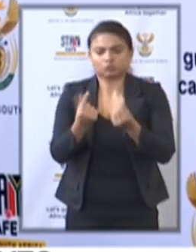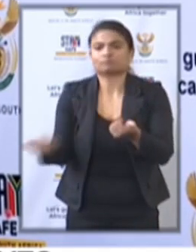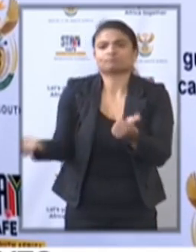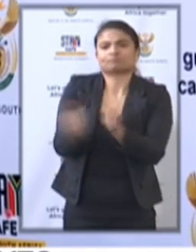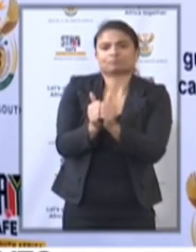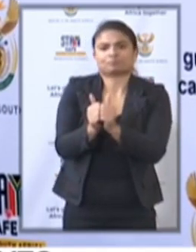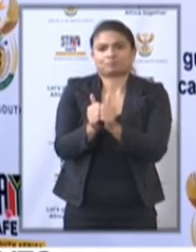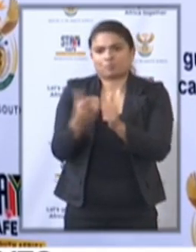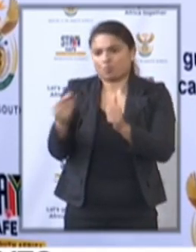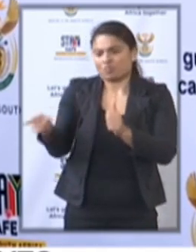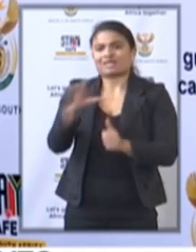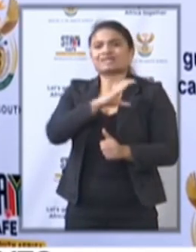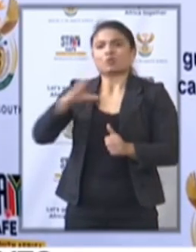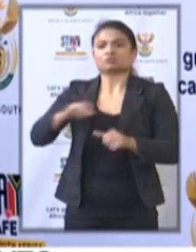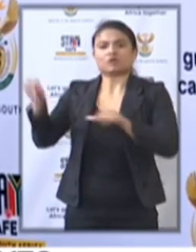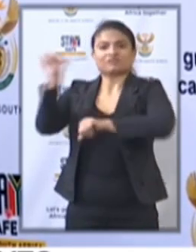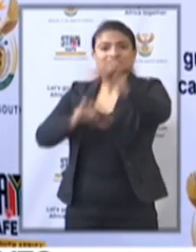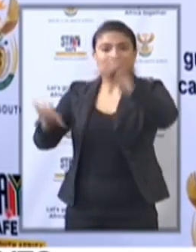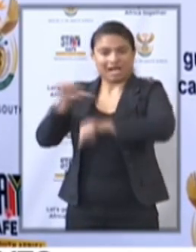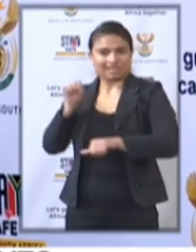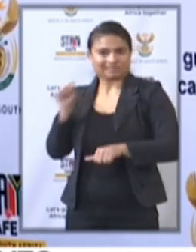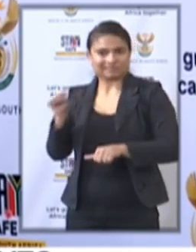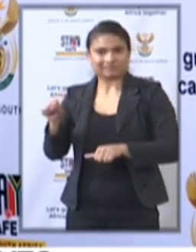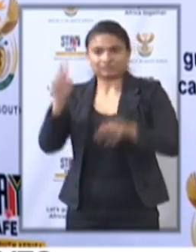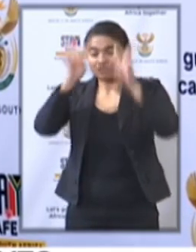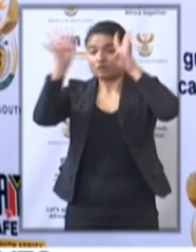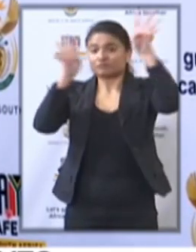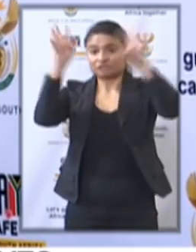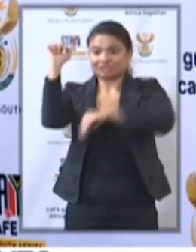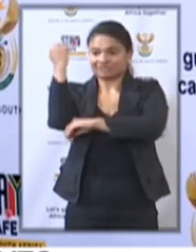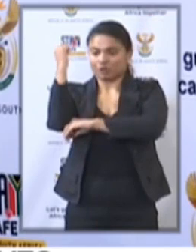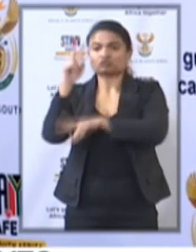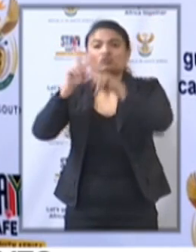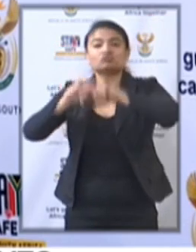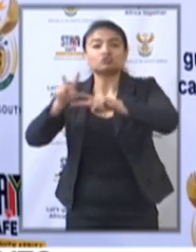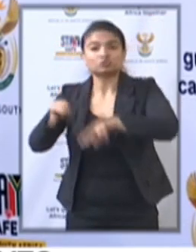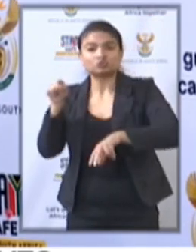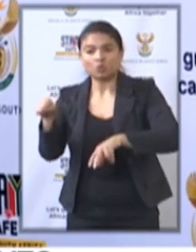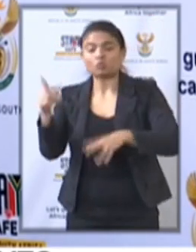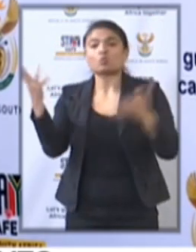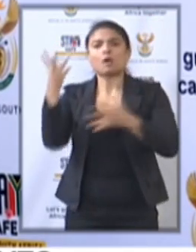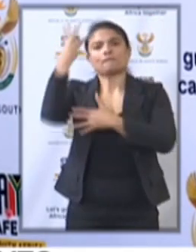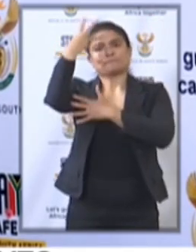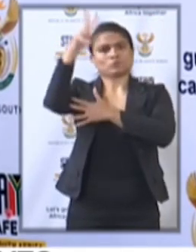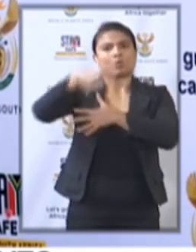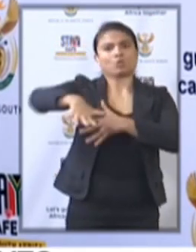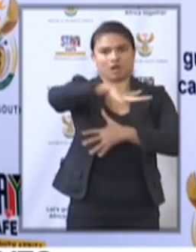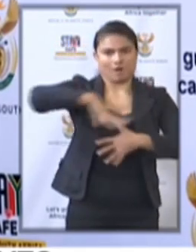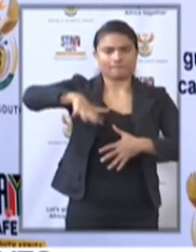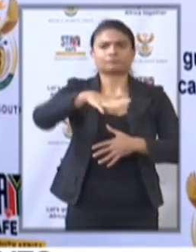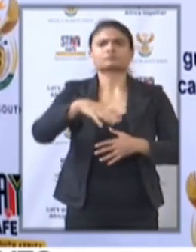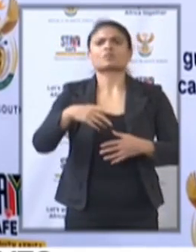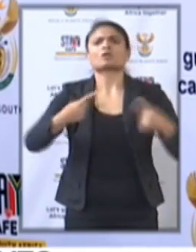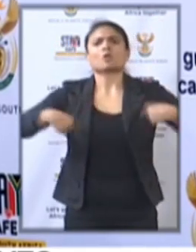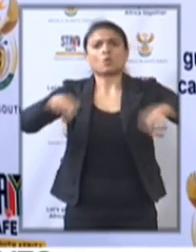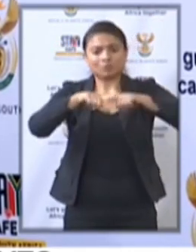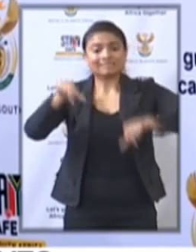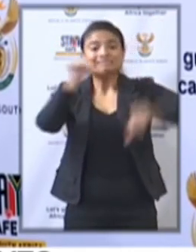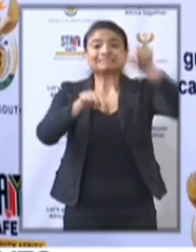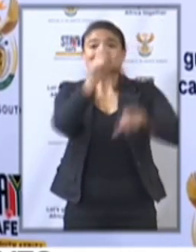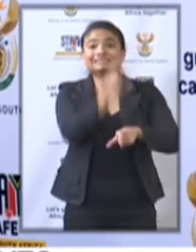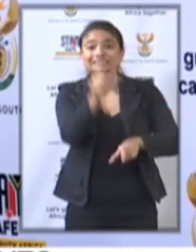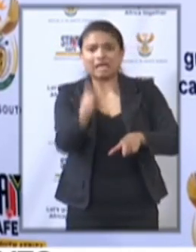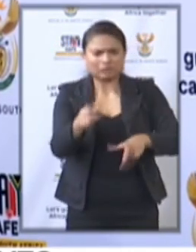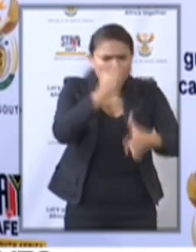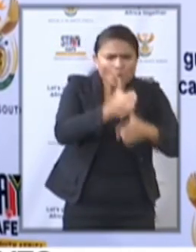Scientific and Industrial Research in Pretoria. So our scientists are working with